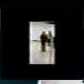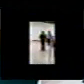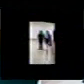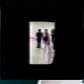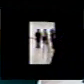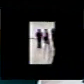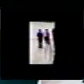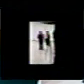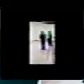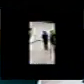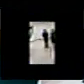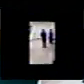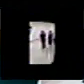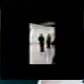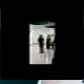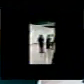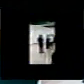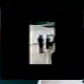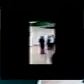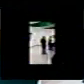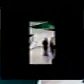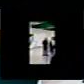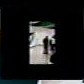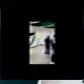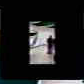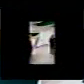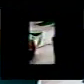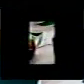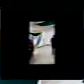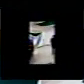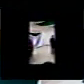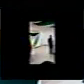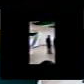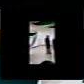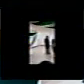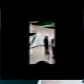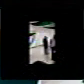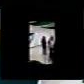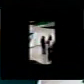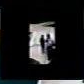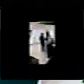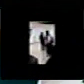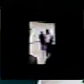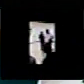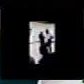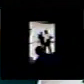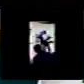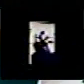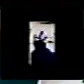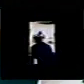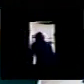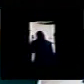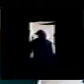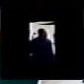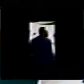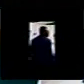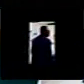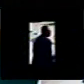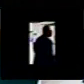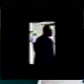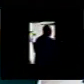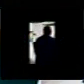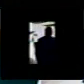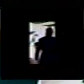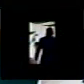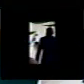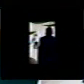behind, you'll be protected. In front, you'll be protected. Above, you'll be protected. Anything they send from any